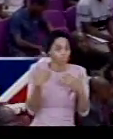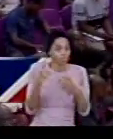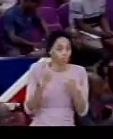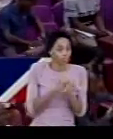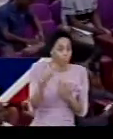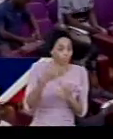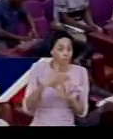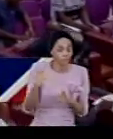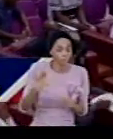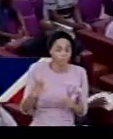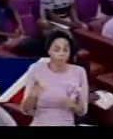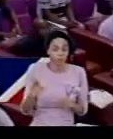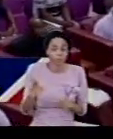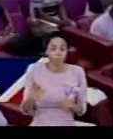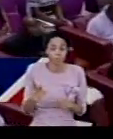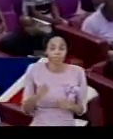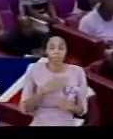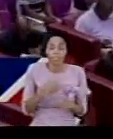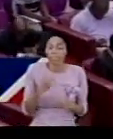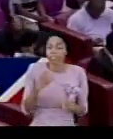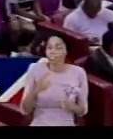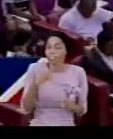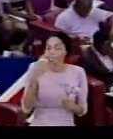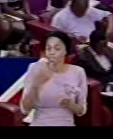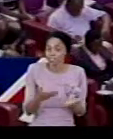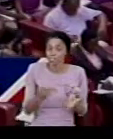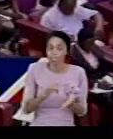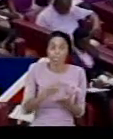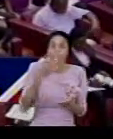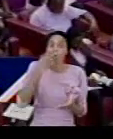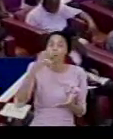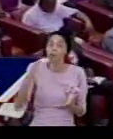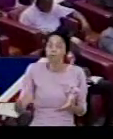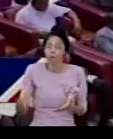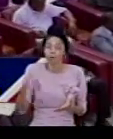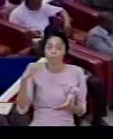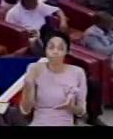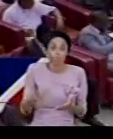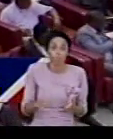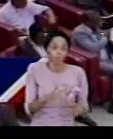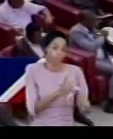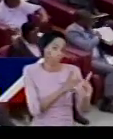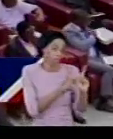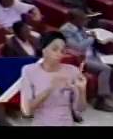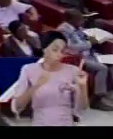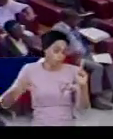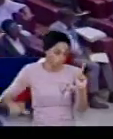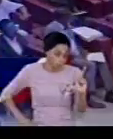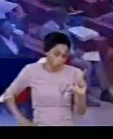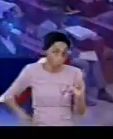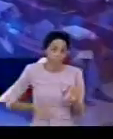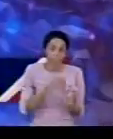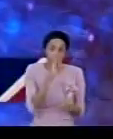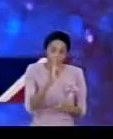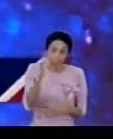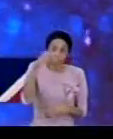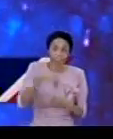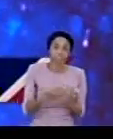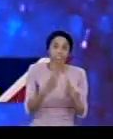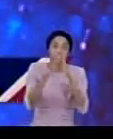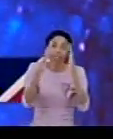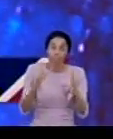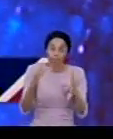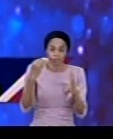away. And here it says, the curse of the Lord is in the house of